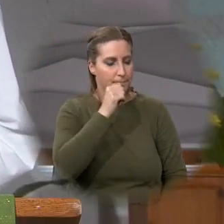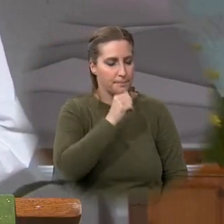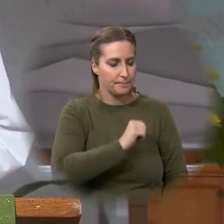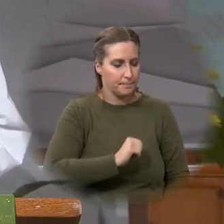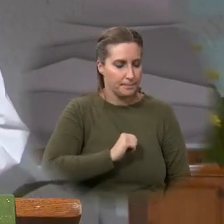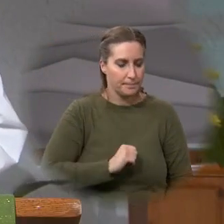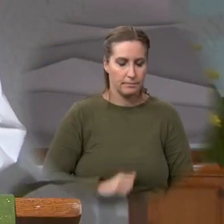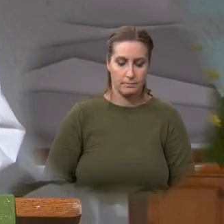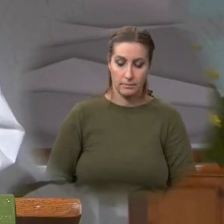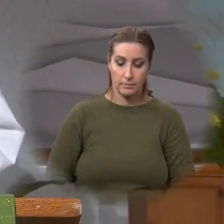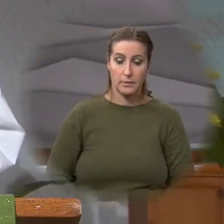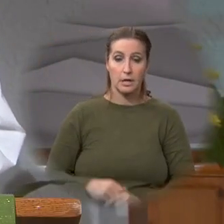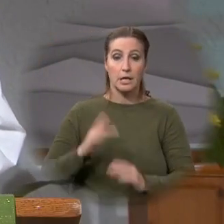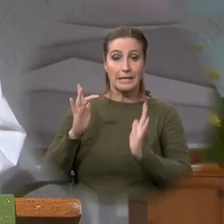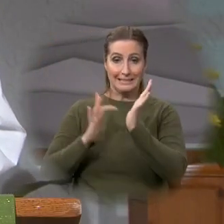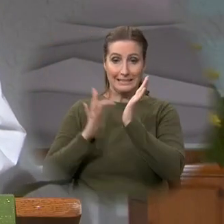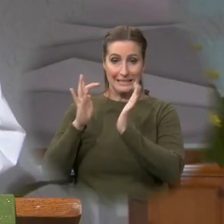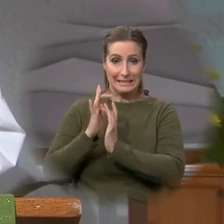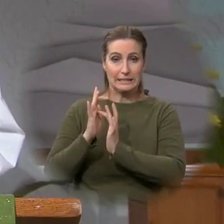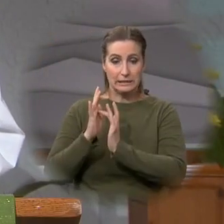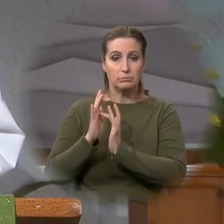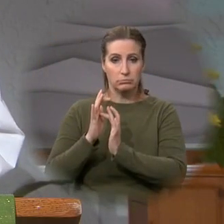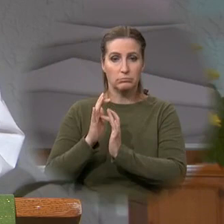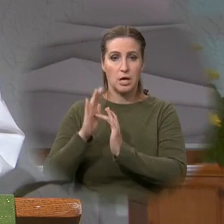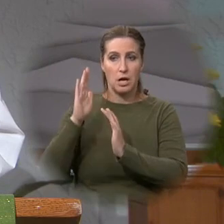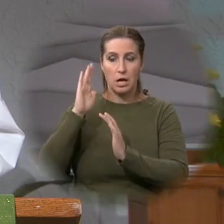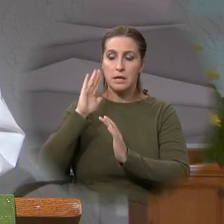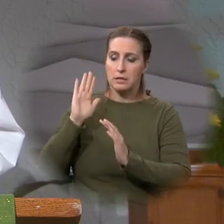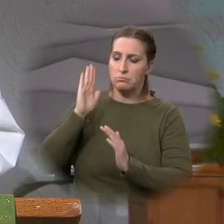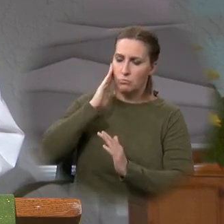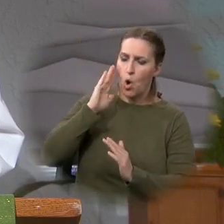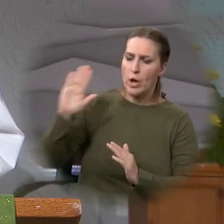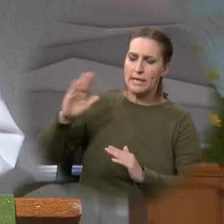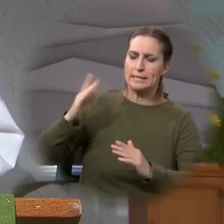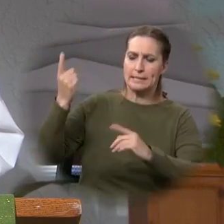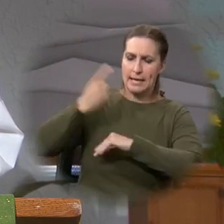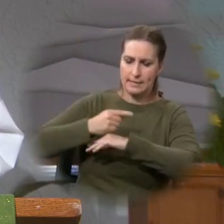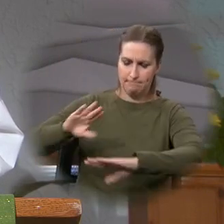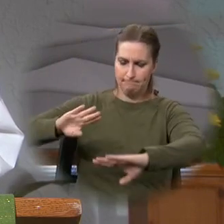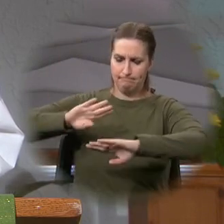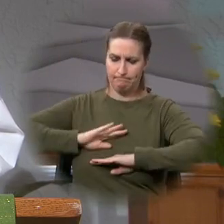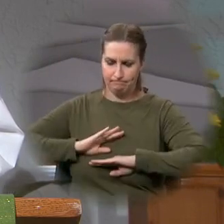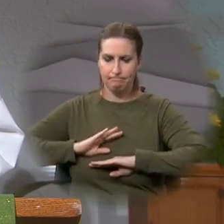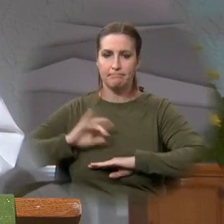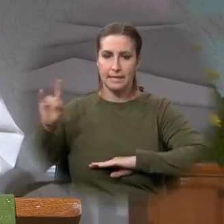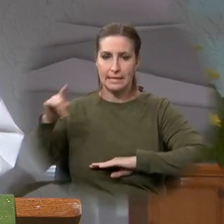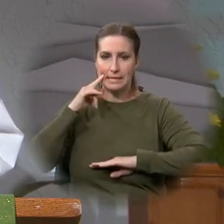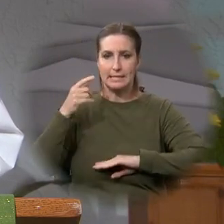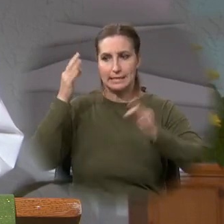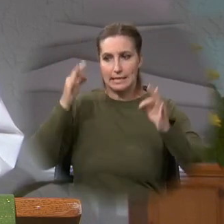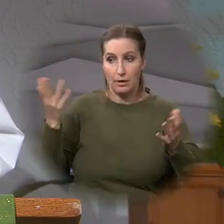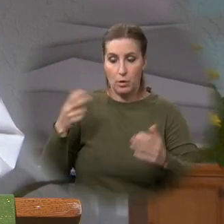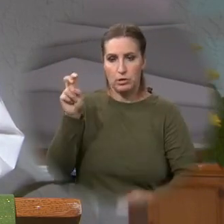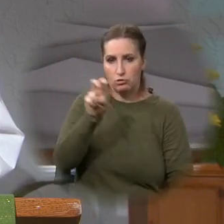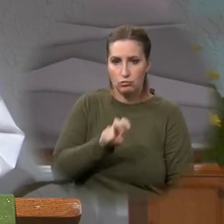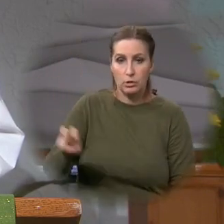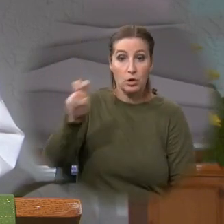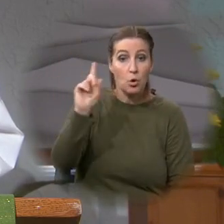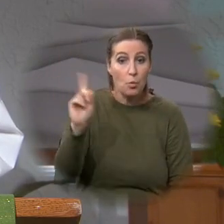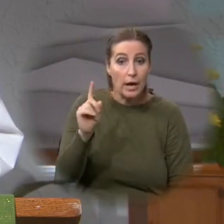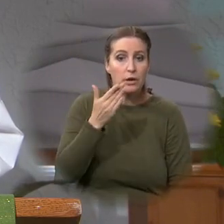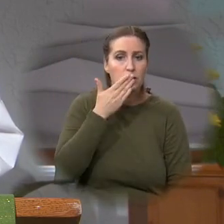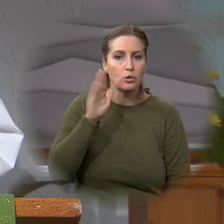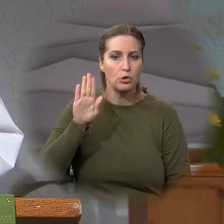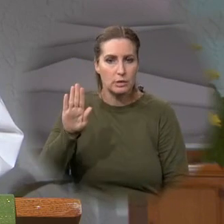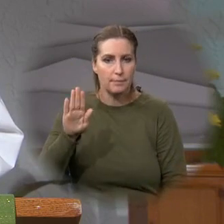When the days for Jesus' being taken up were fulfilled, he resolutely determined to journey to Jerusalem,